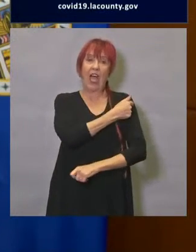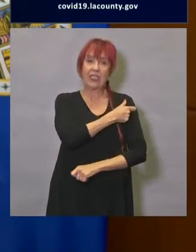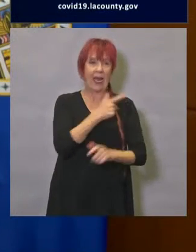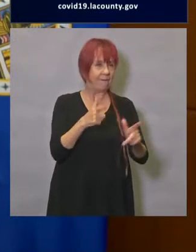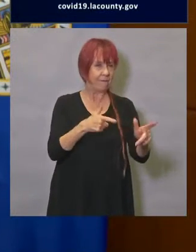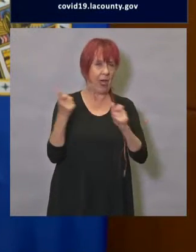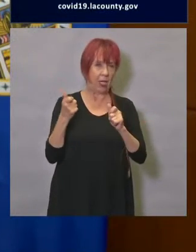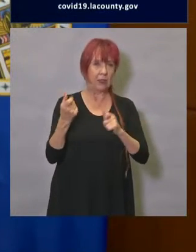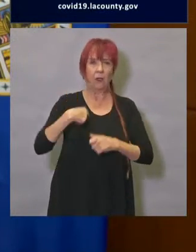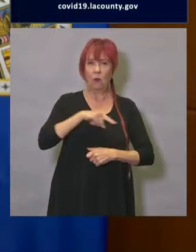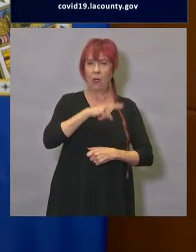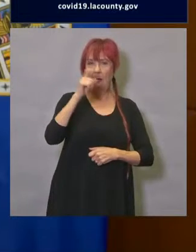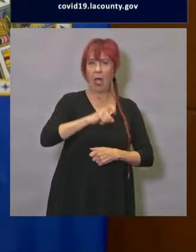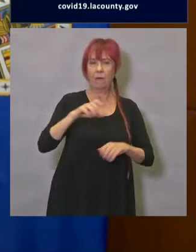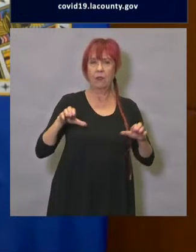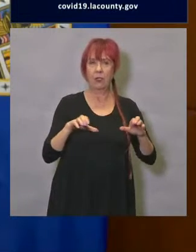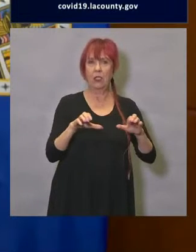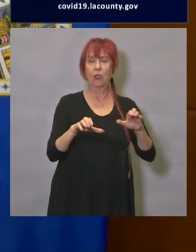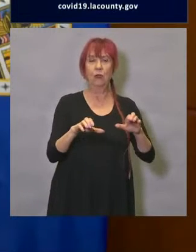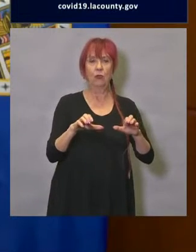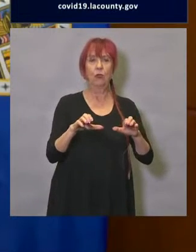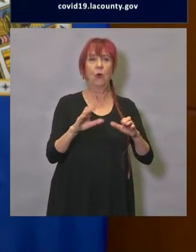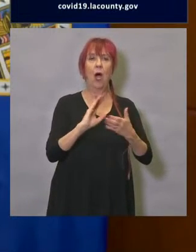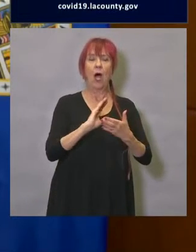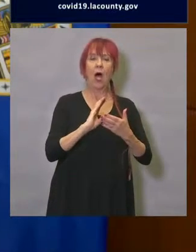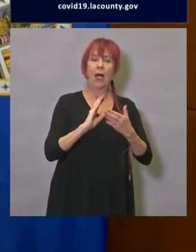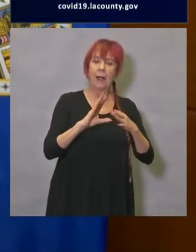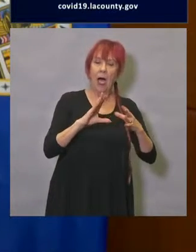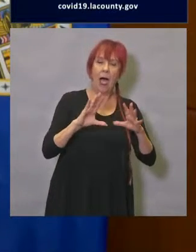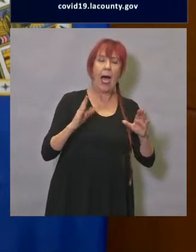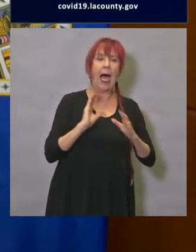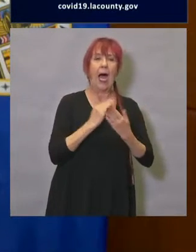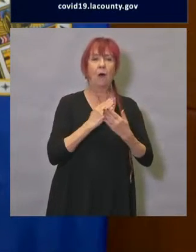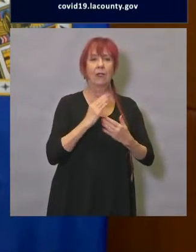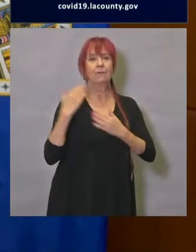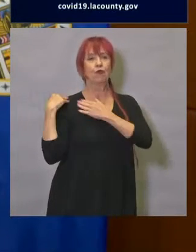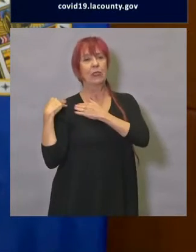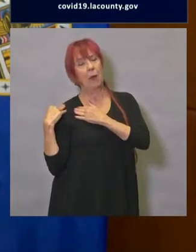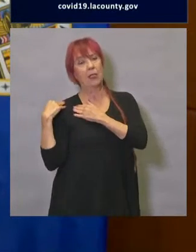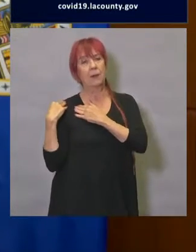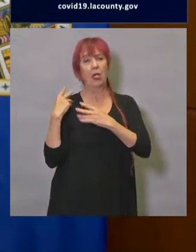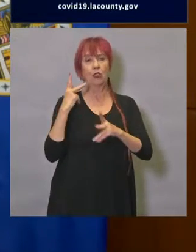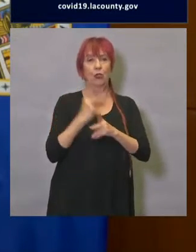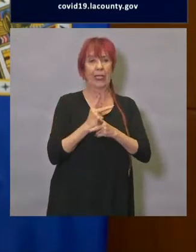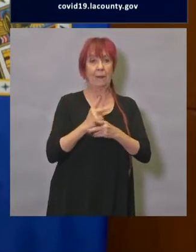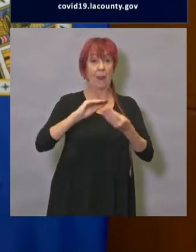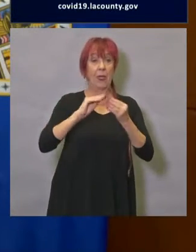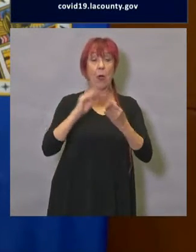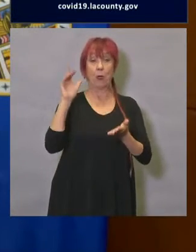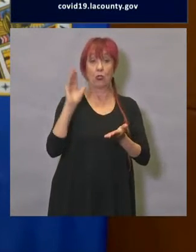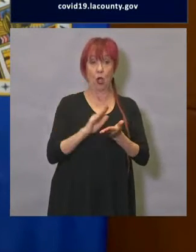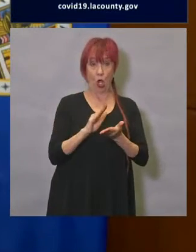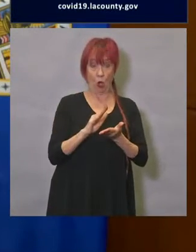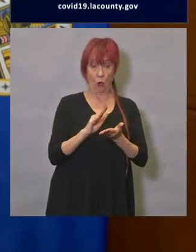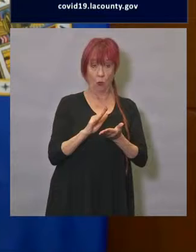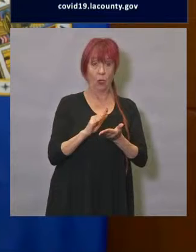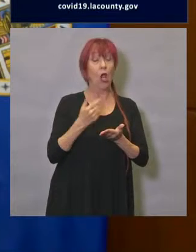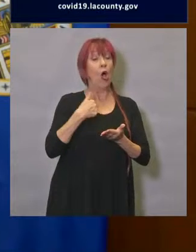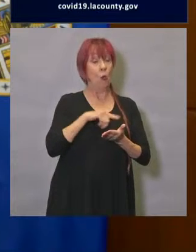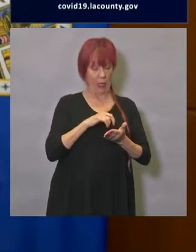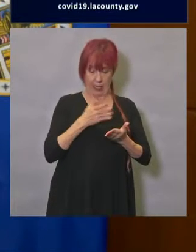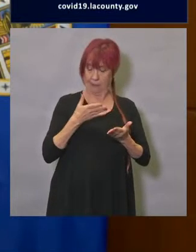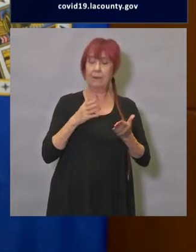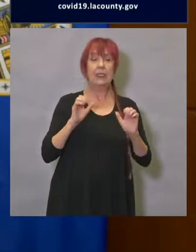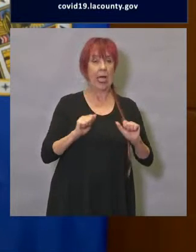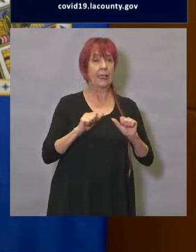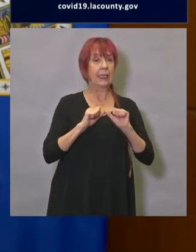continue to do our part to get vaccinated so we can keep our case rate low. And we're continuing to allow for walk-ups so